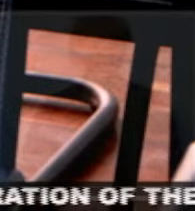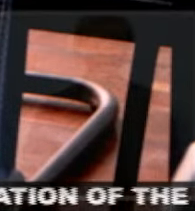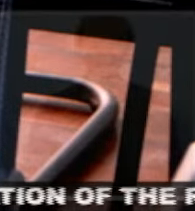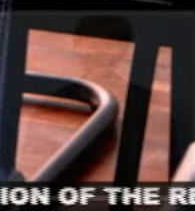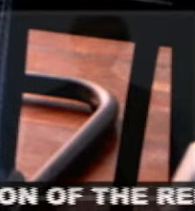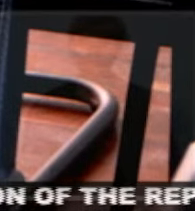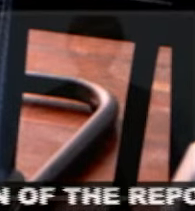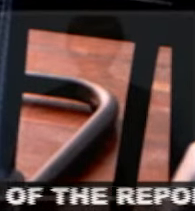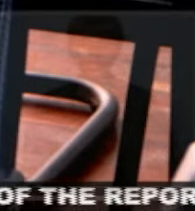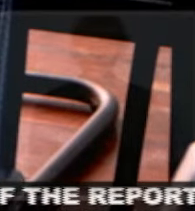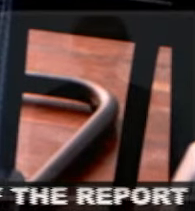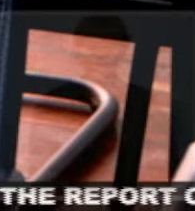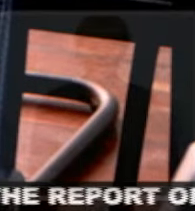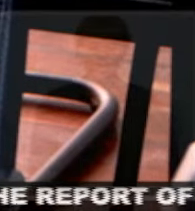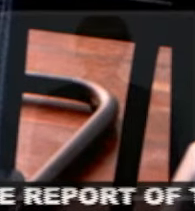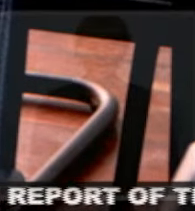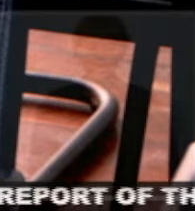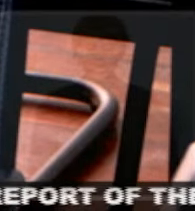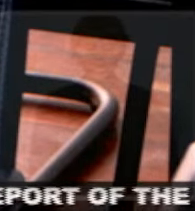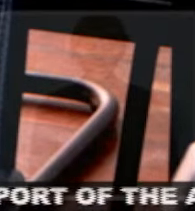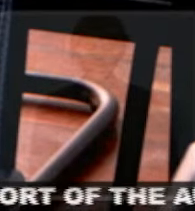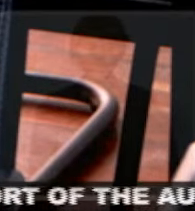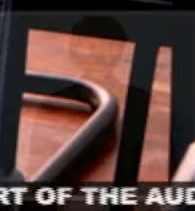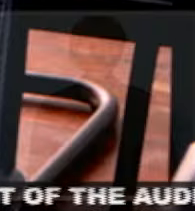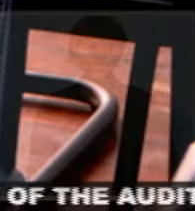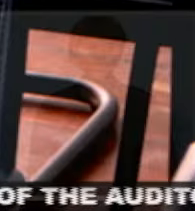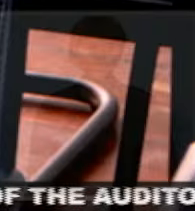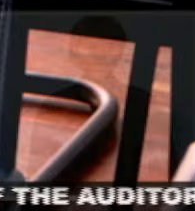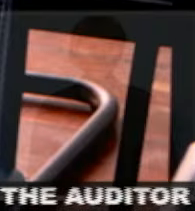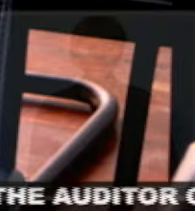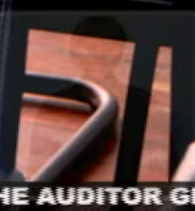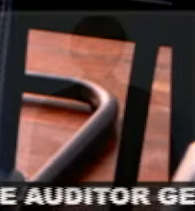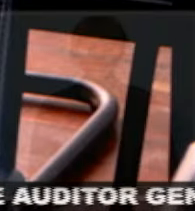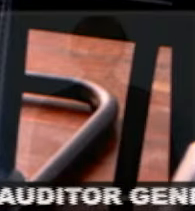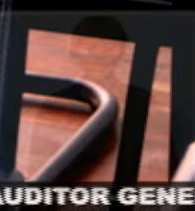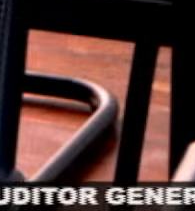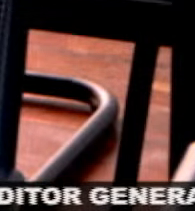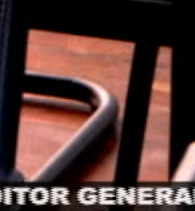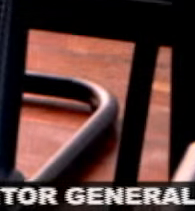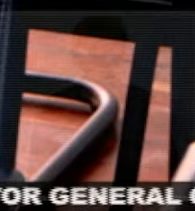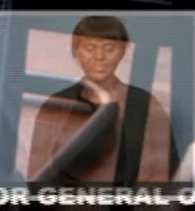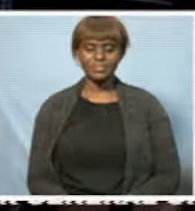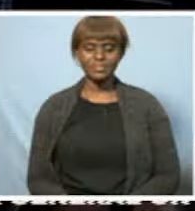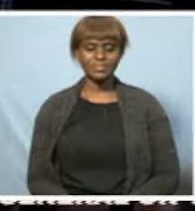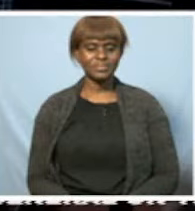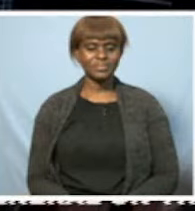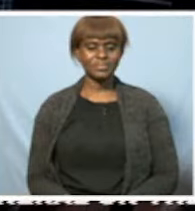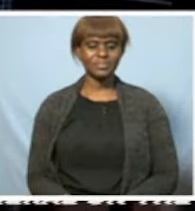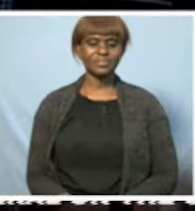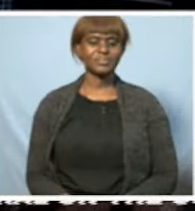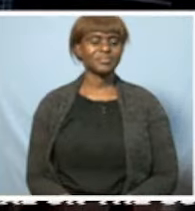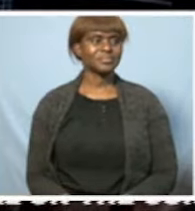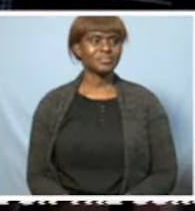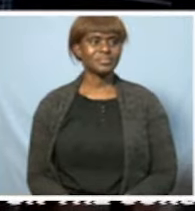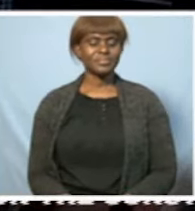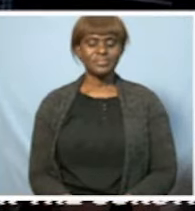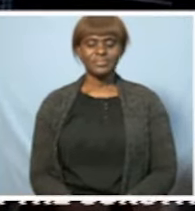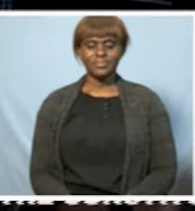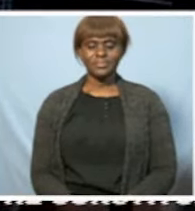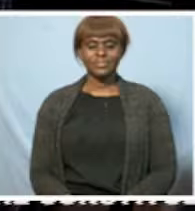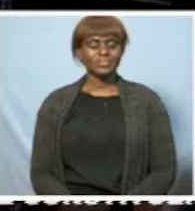you present as a contractor, you present it at 8 hours. By 12, your account will